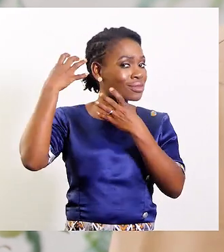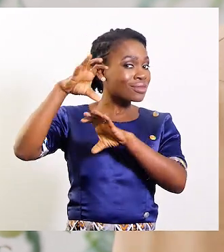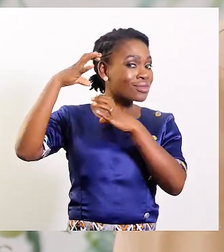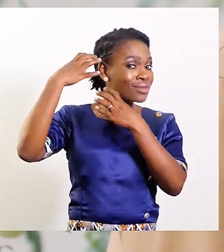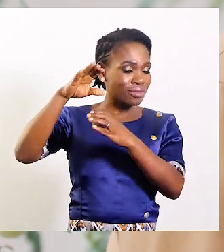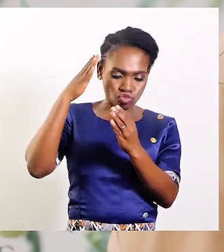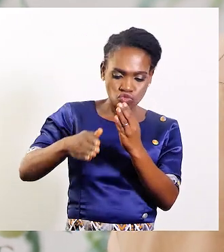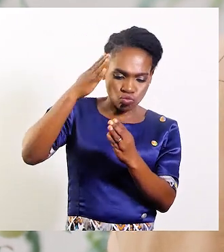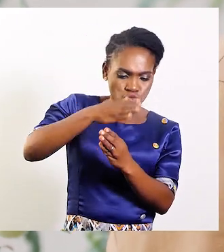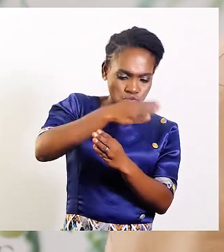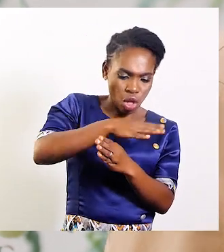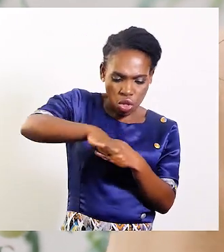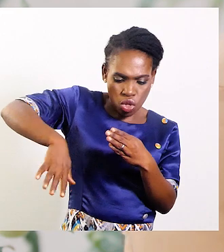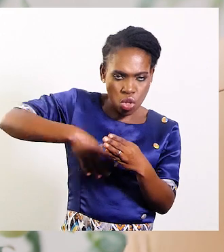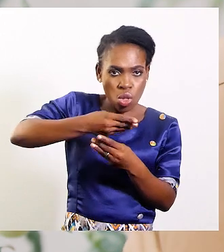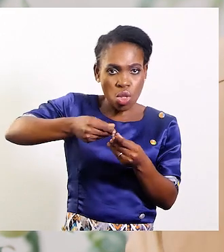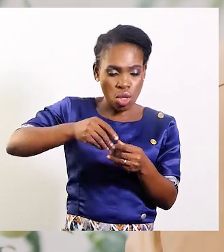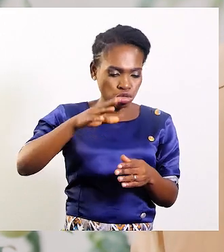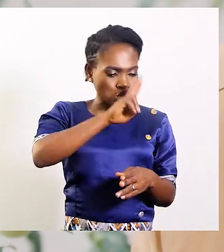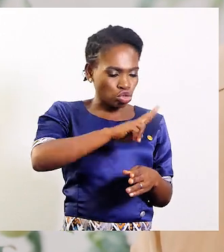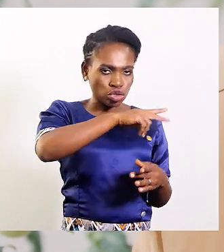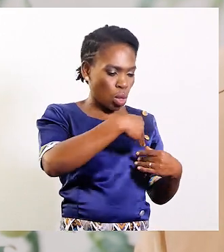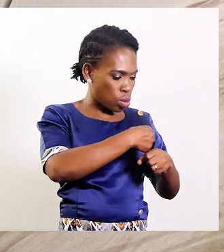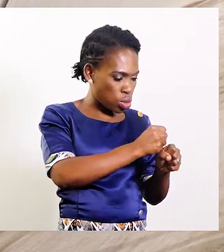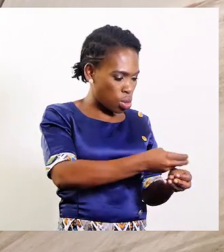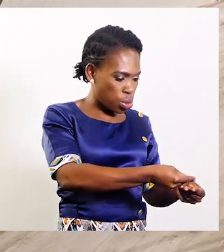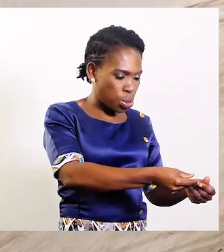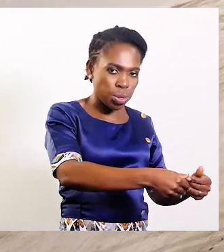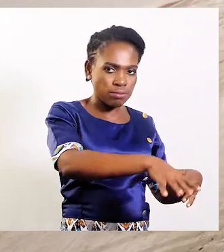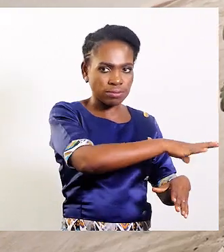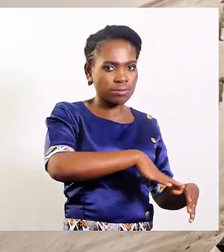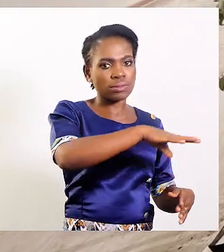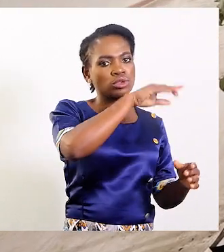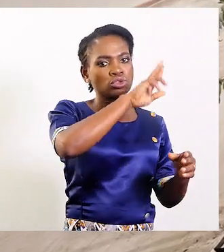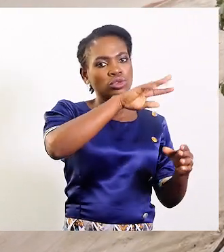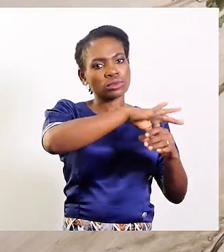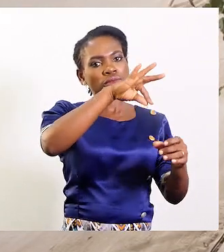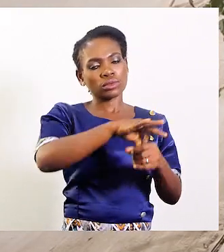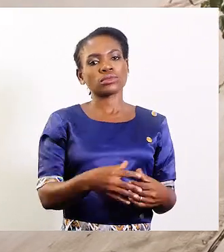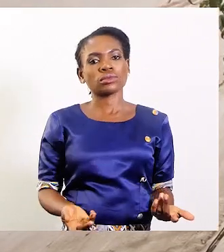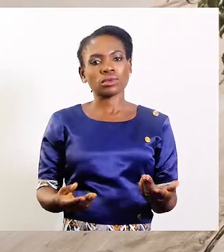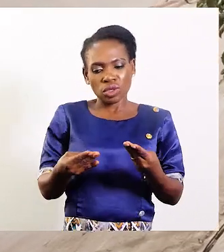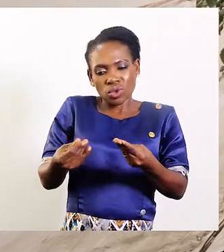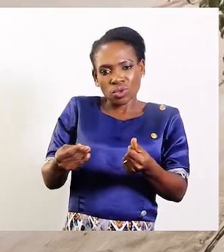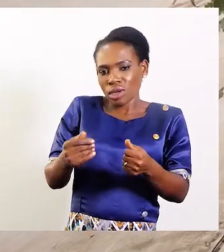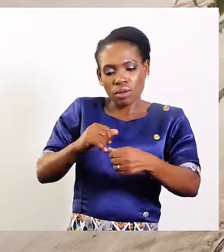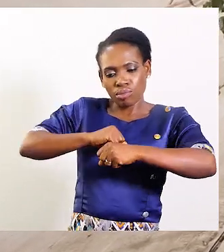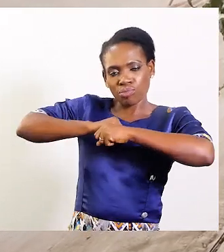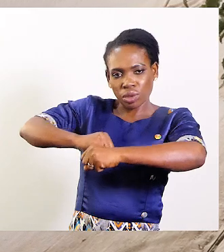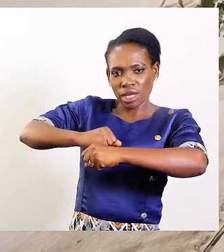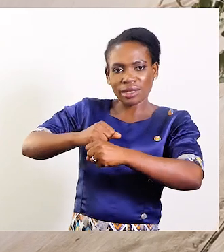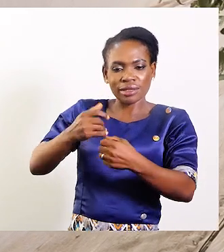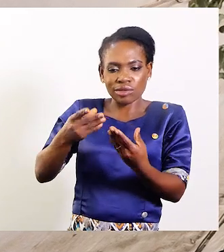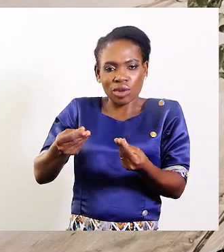shells of coconut. Okay. That's what we are using to produce. Oh, wow. So we are also avoiding certain soil-borne diseases